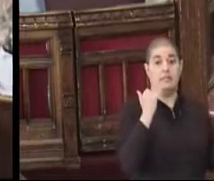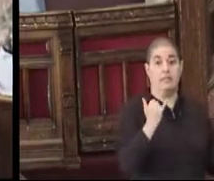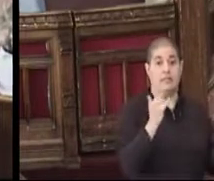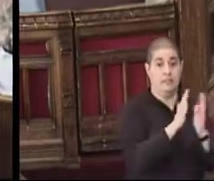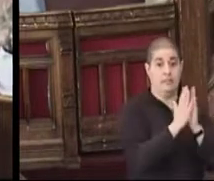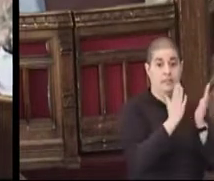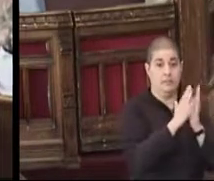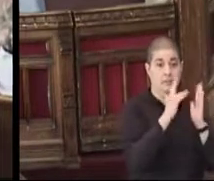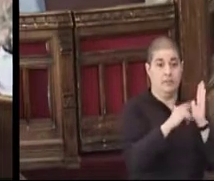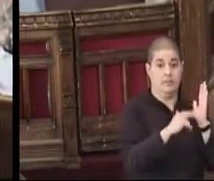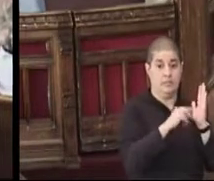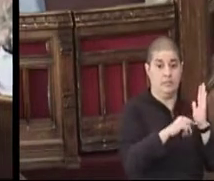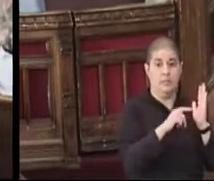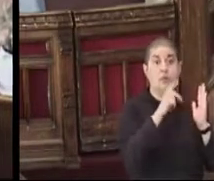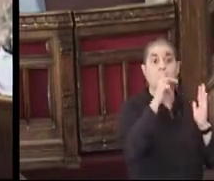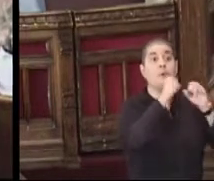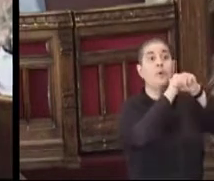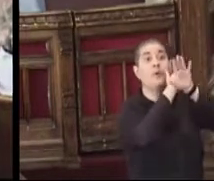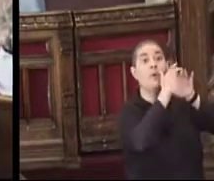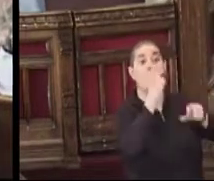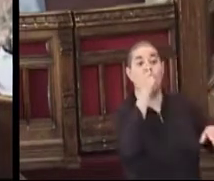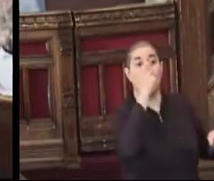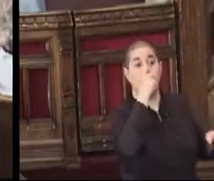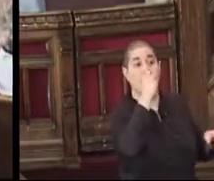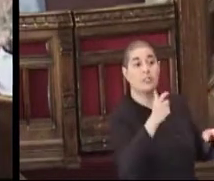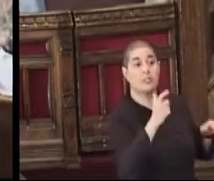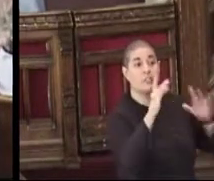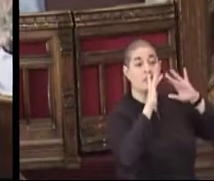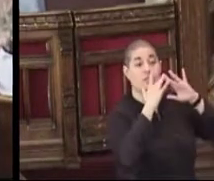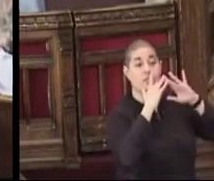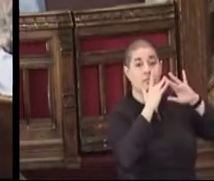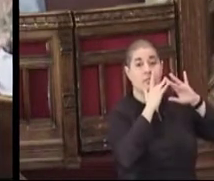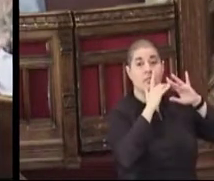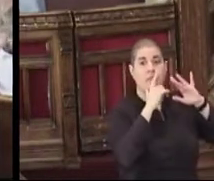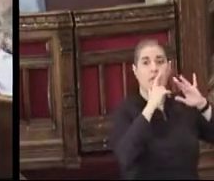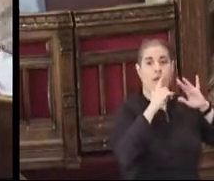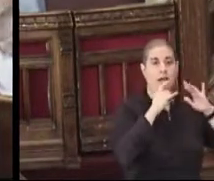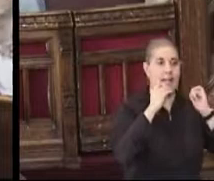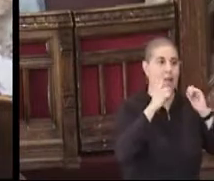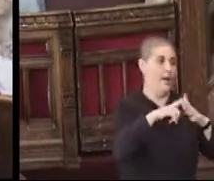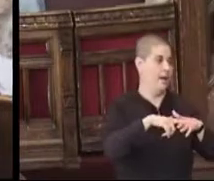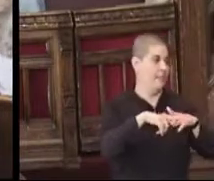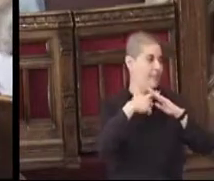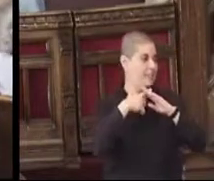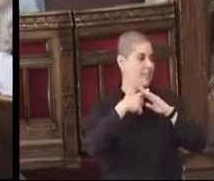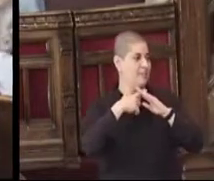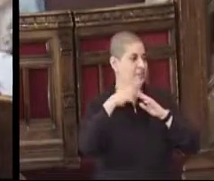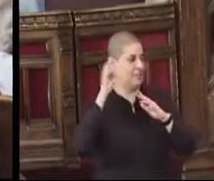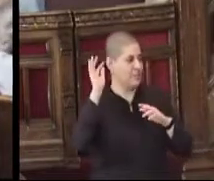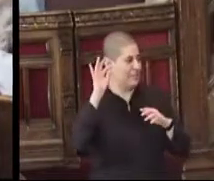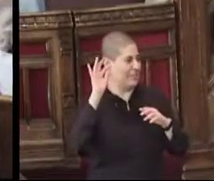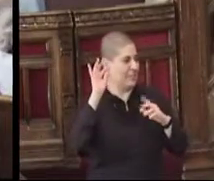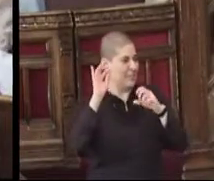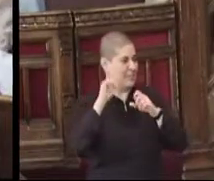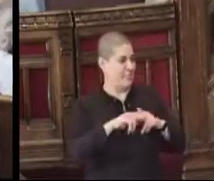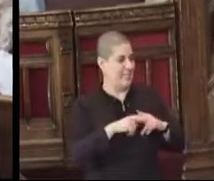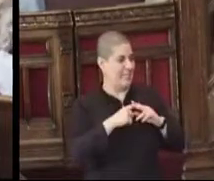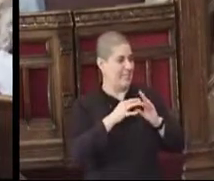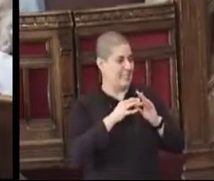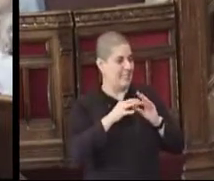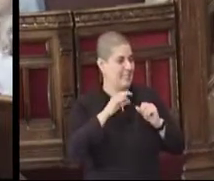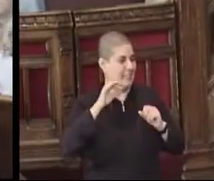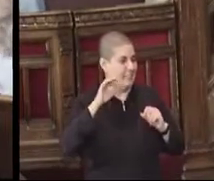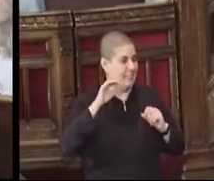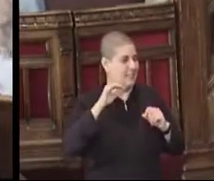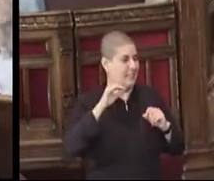point that if those of you who watch your watches and time the length of sermons, I now begin my sermon at this point. In today's gospel reading,